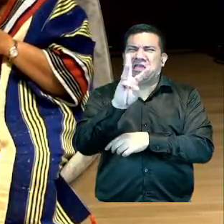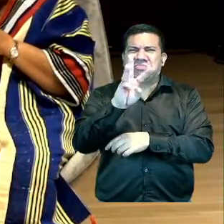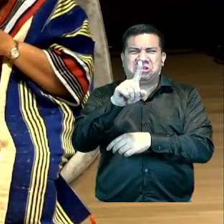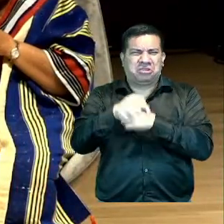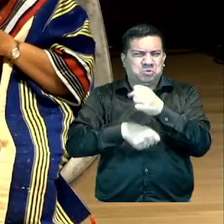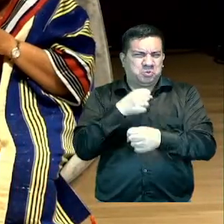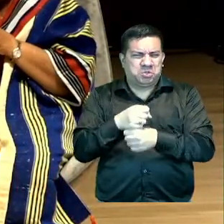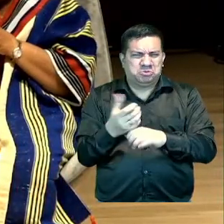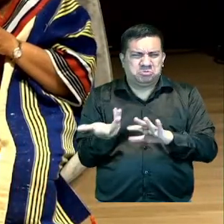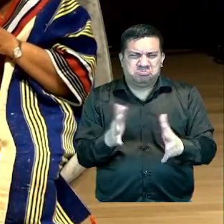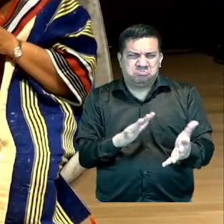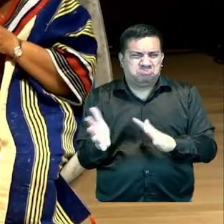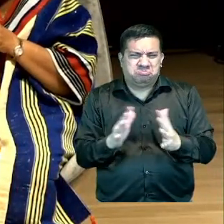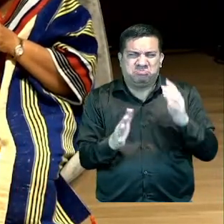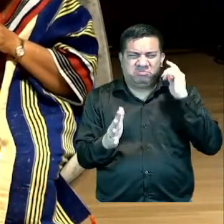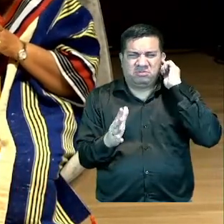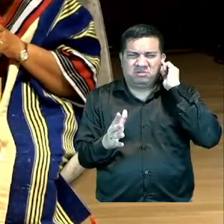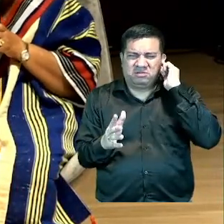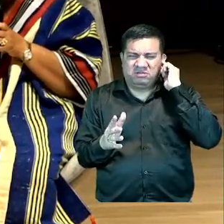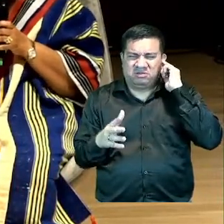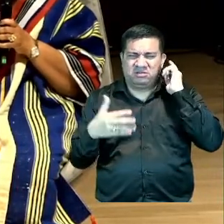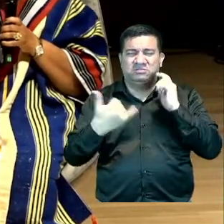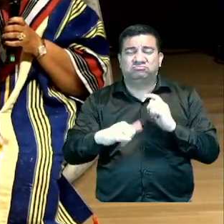of our population.